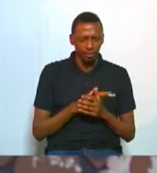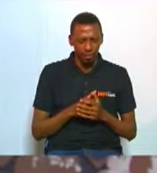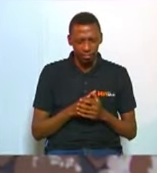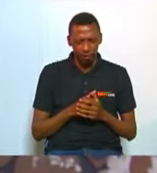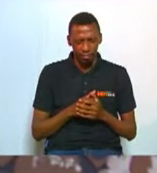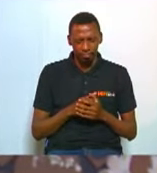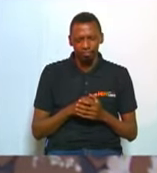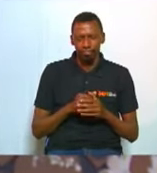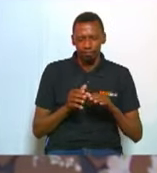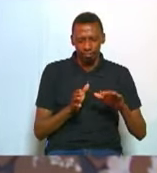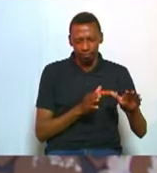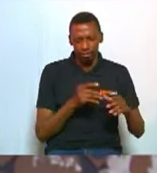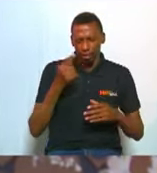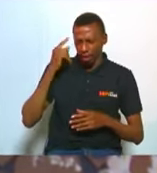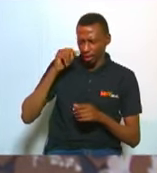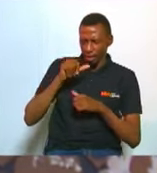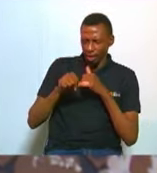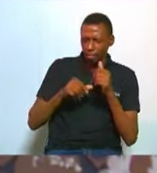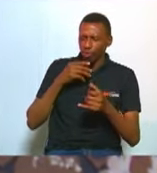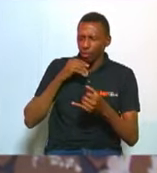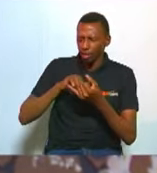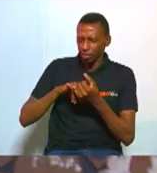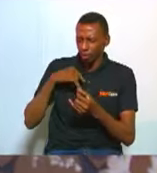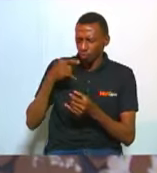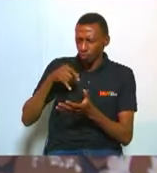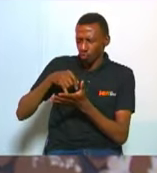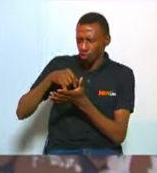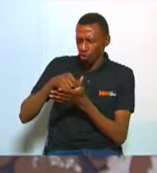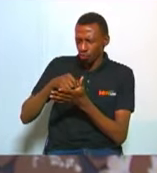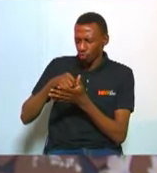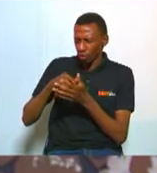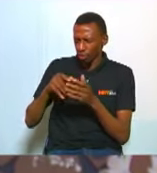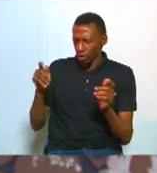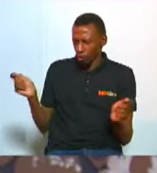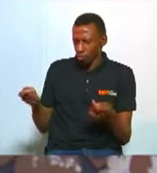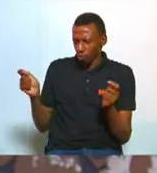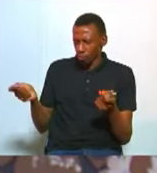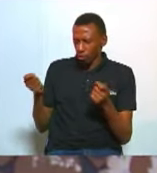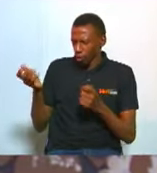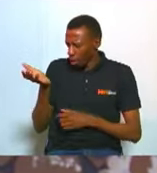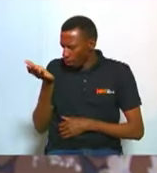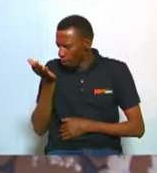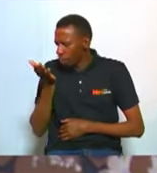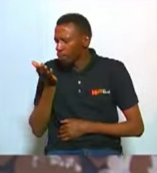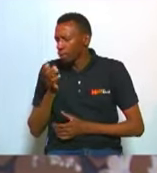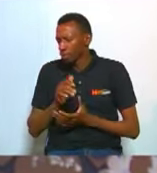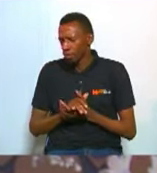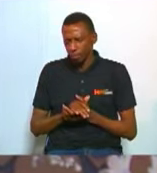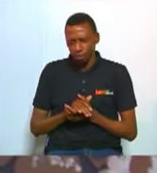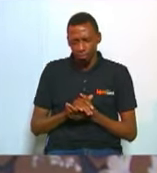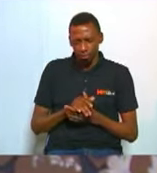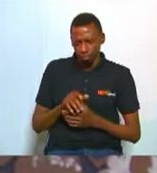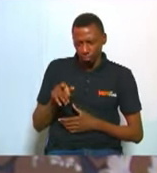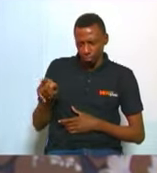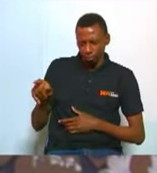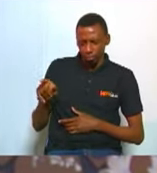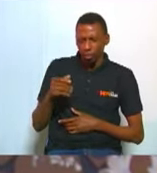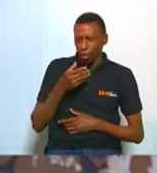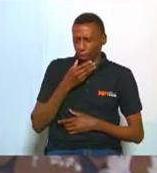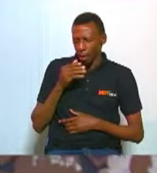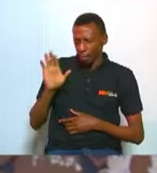husband who is involved in witchcraft, and her wife, his